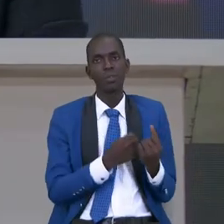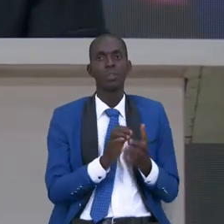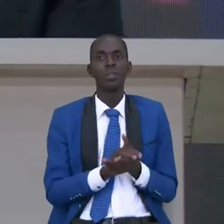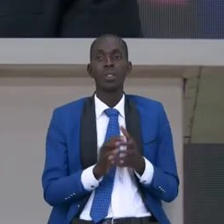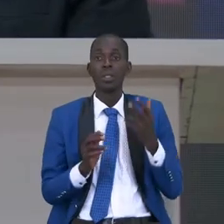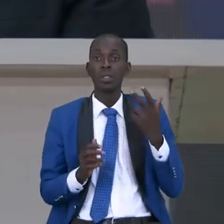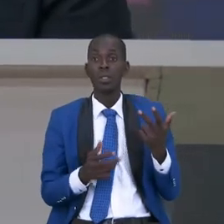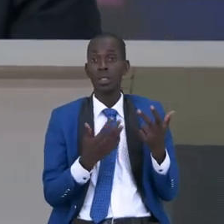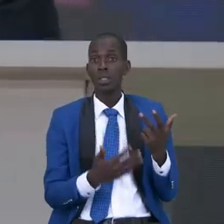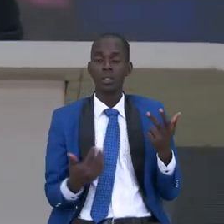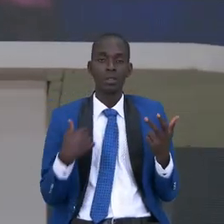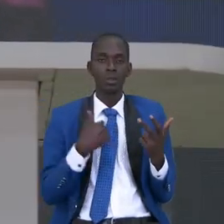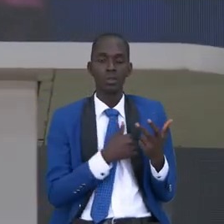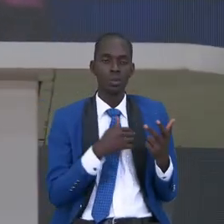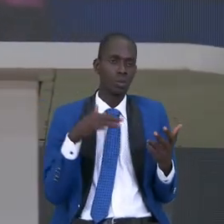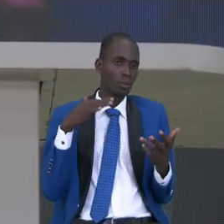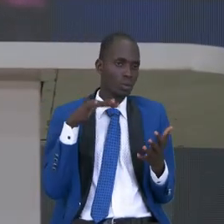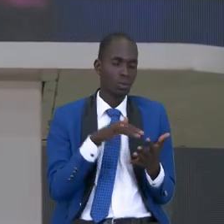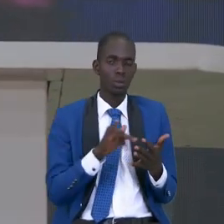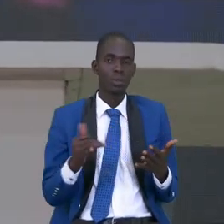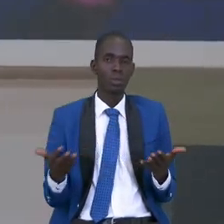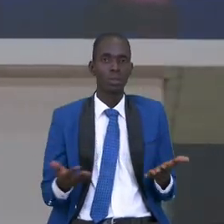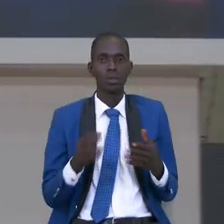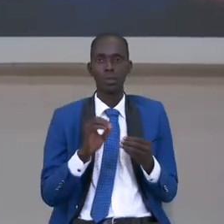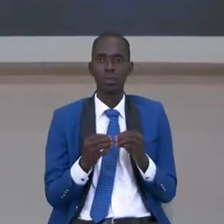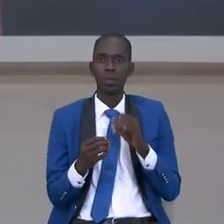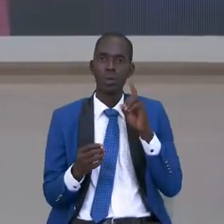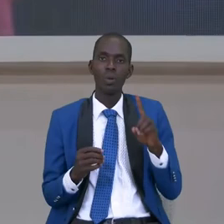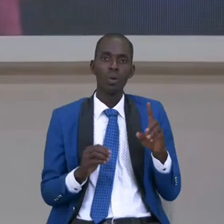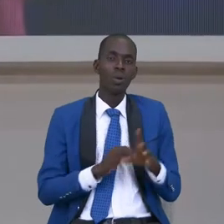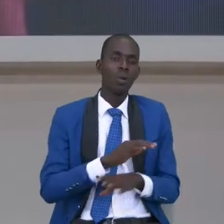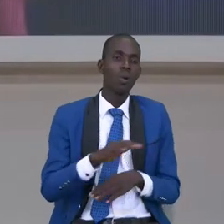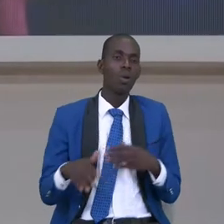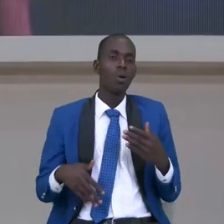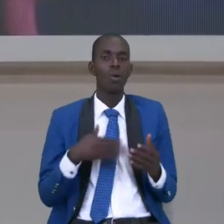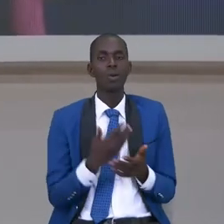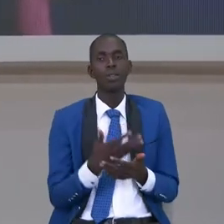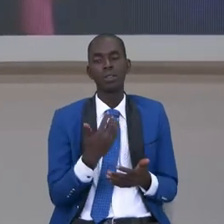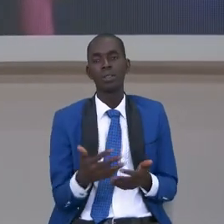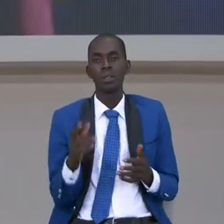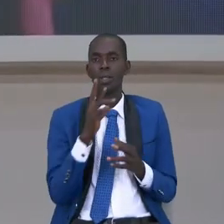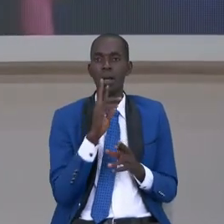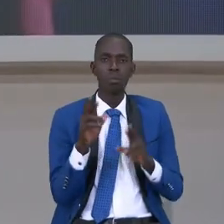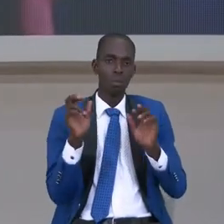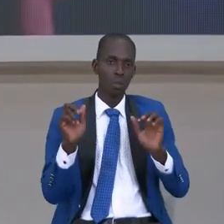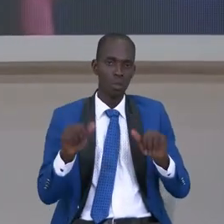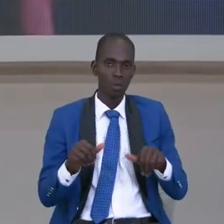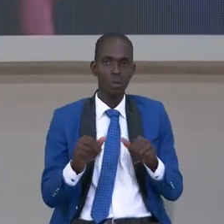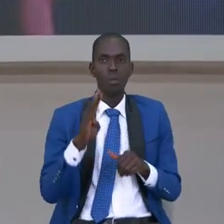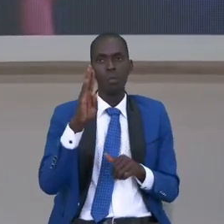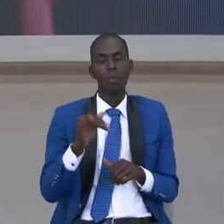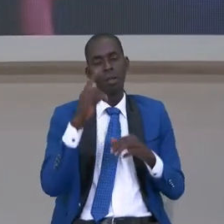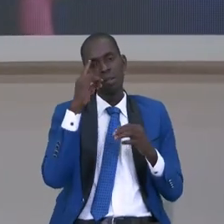we're looking at. Number one, all things are possible by